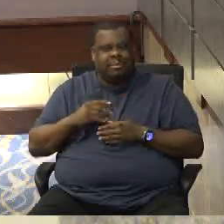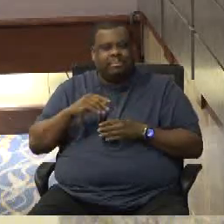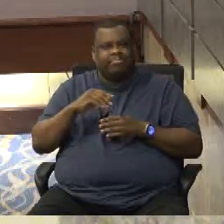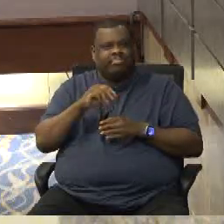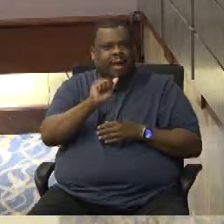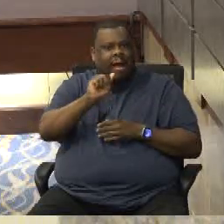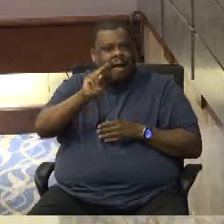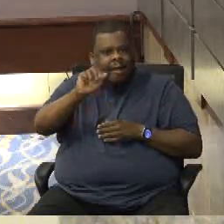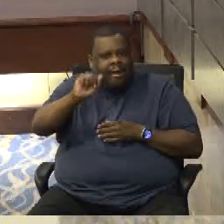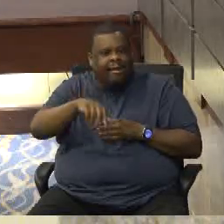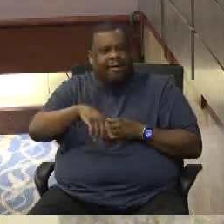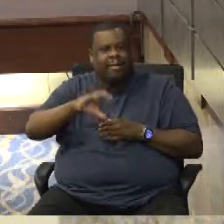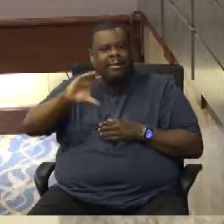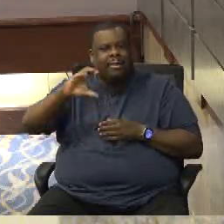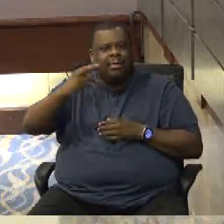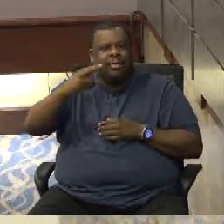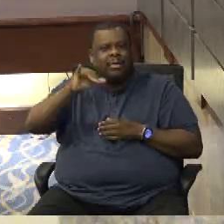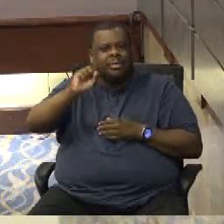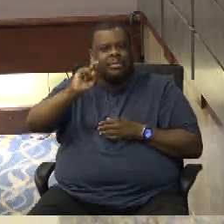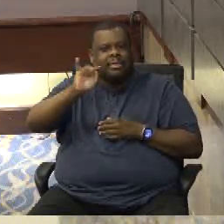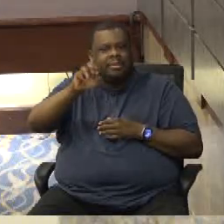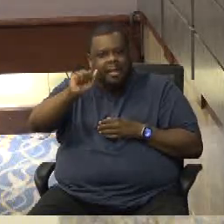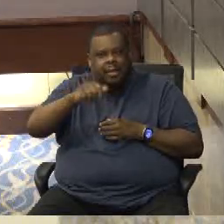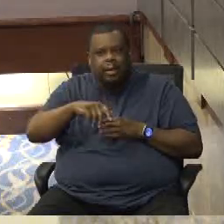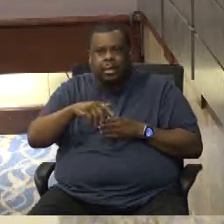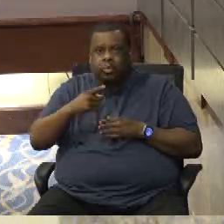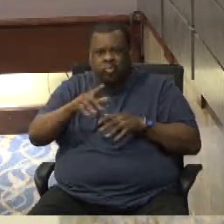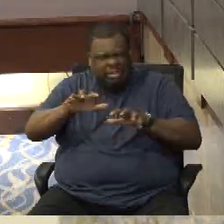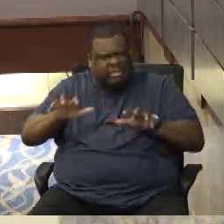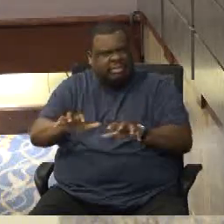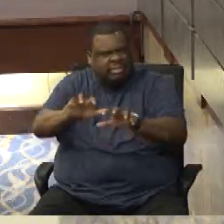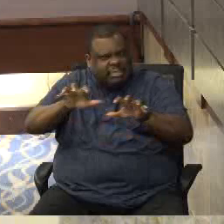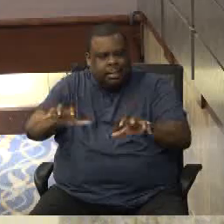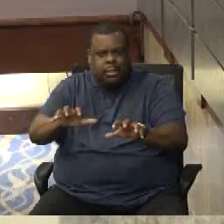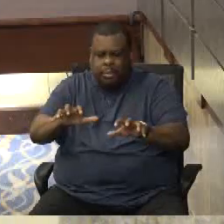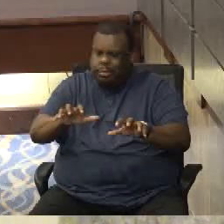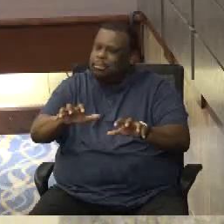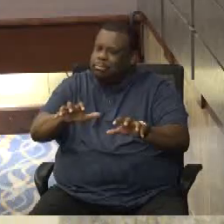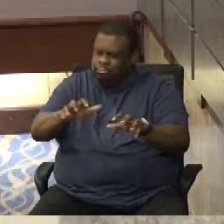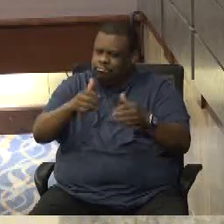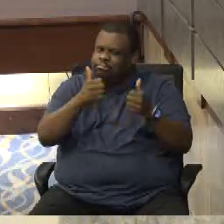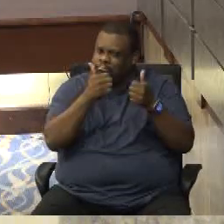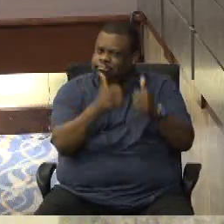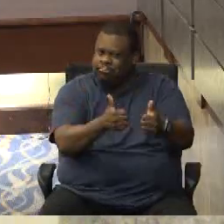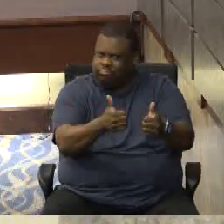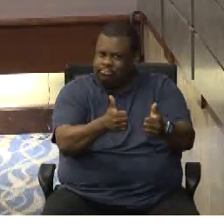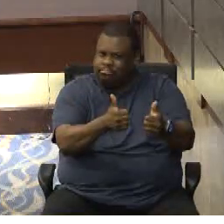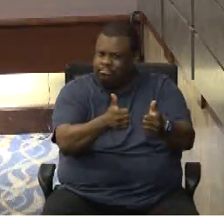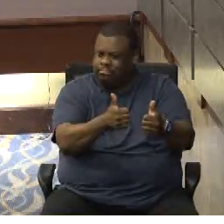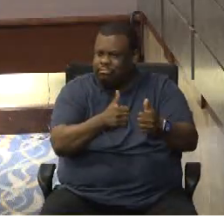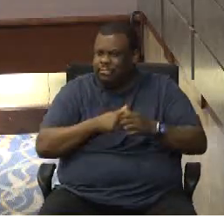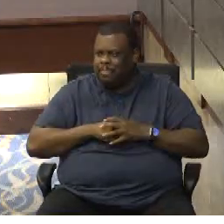and Monica, I appreciate the fruits of your labor are very good here. Can't wait to get this mobilized.